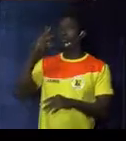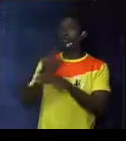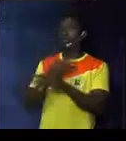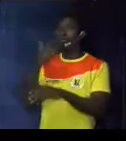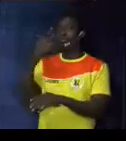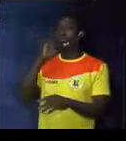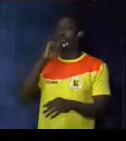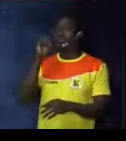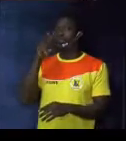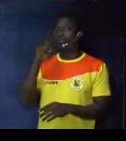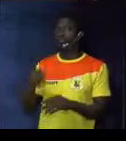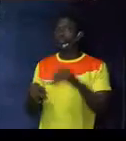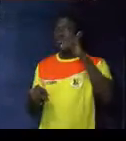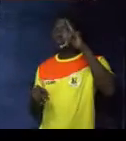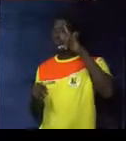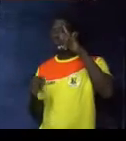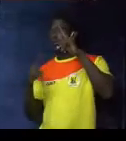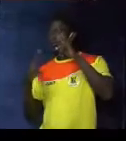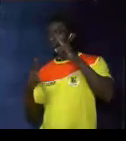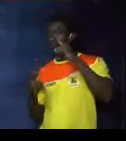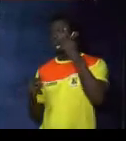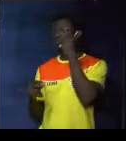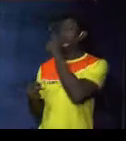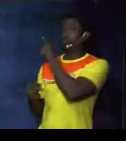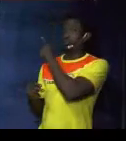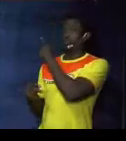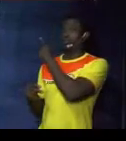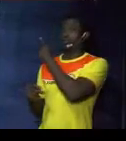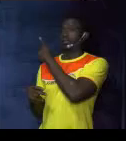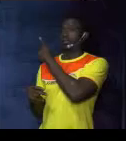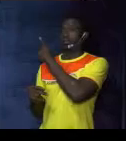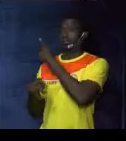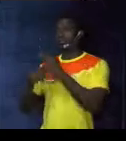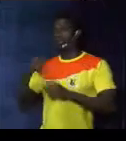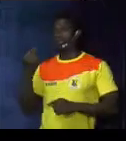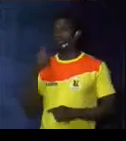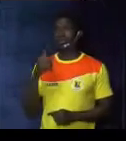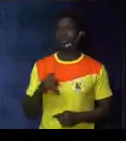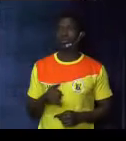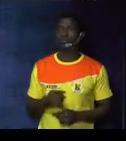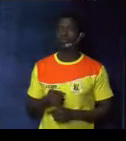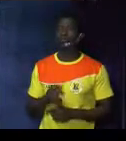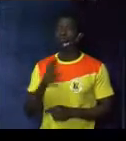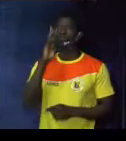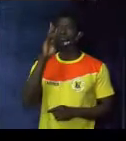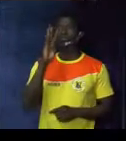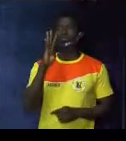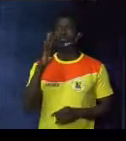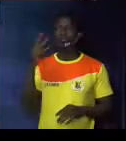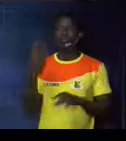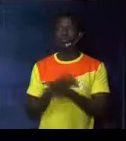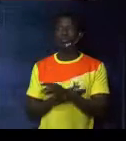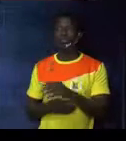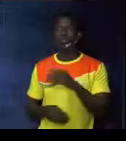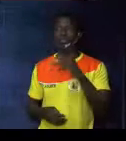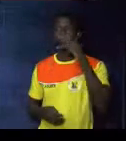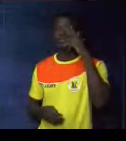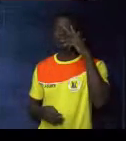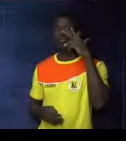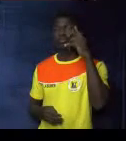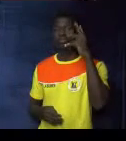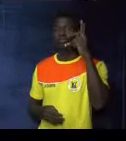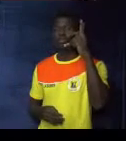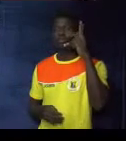4 times 3 is 12. And I put 12 here, 1 here, 2 here. Now let me pick this one. Here I will have 4 times